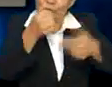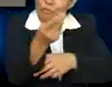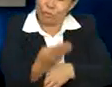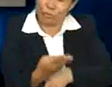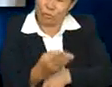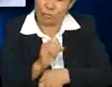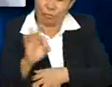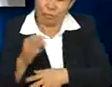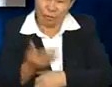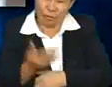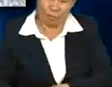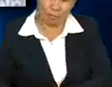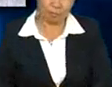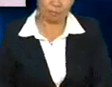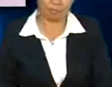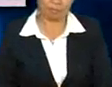of them.